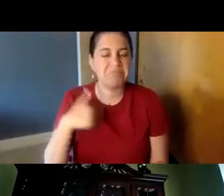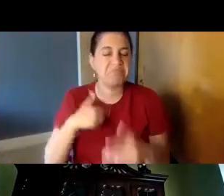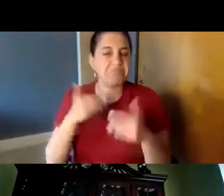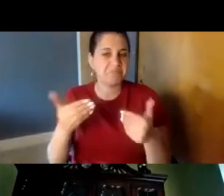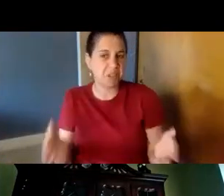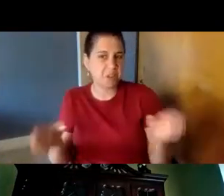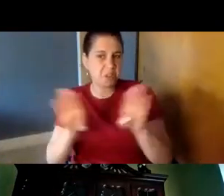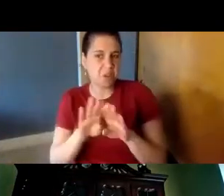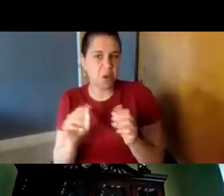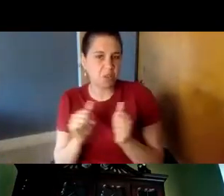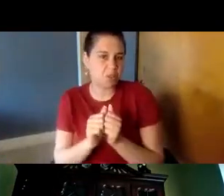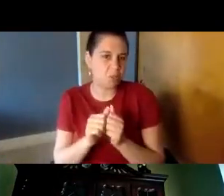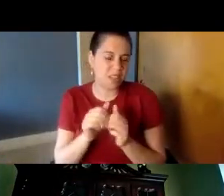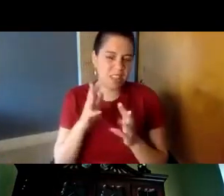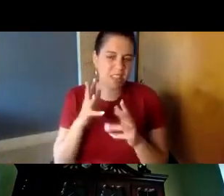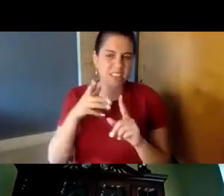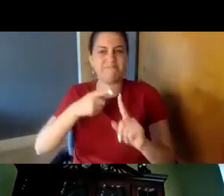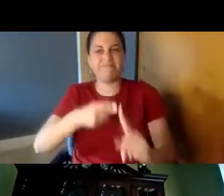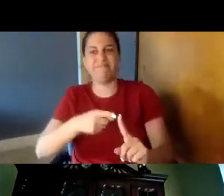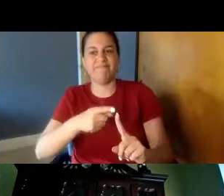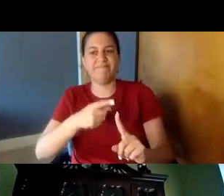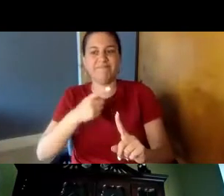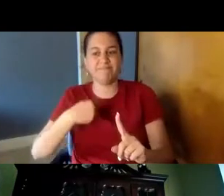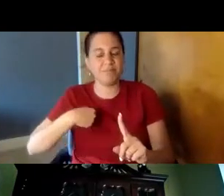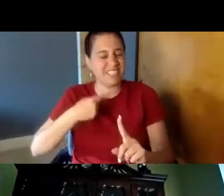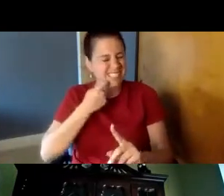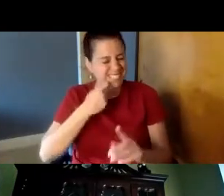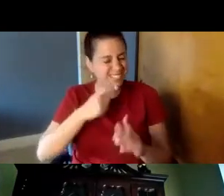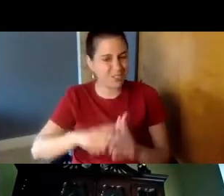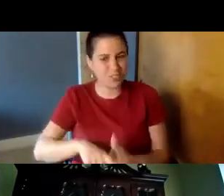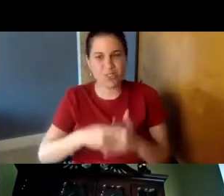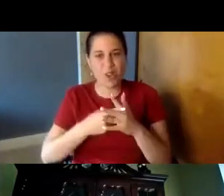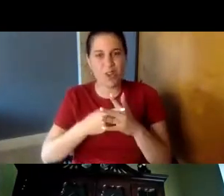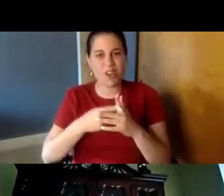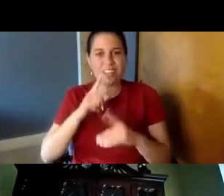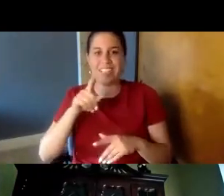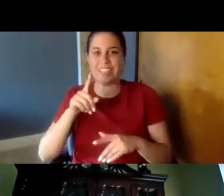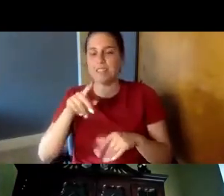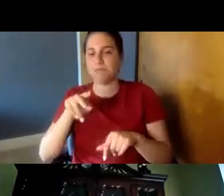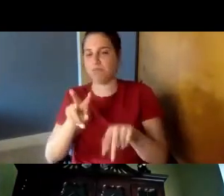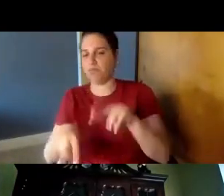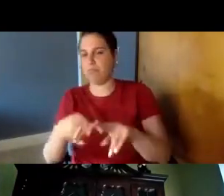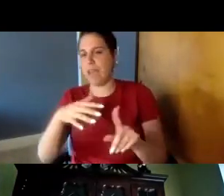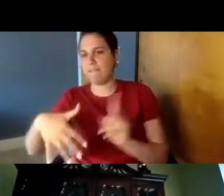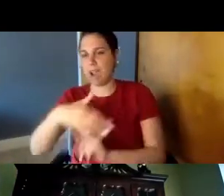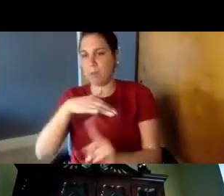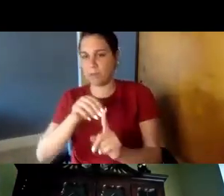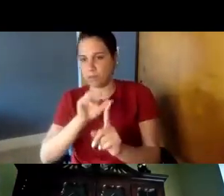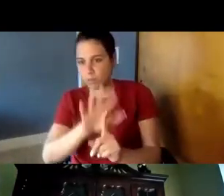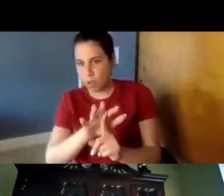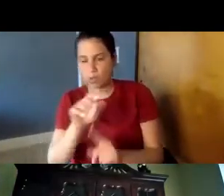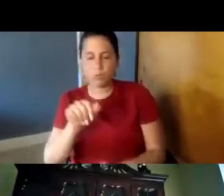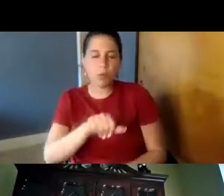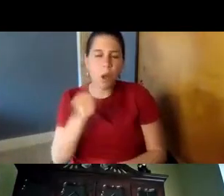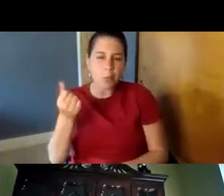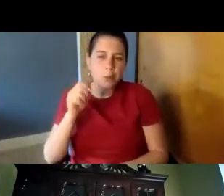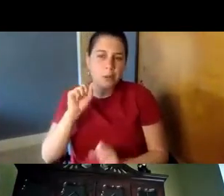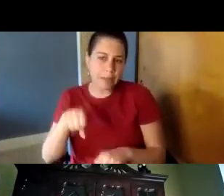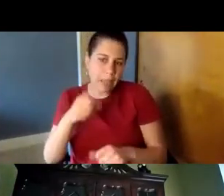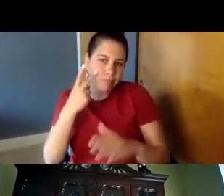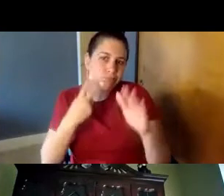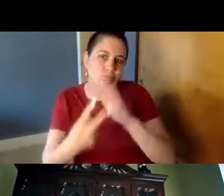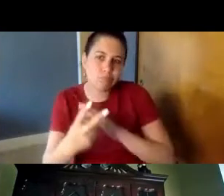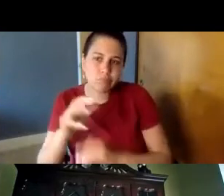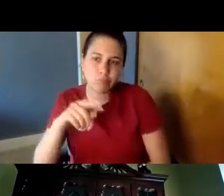quick gesture to something we're just starting to do, which is looking at environmental exposures as another factor that could predict cancer risk.